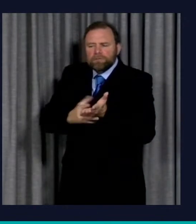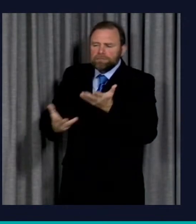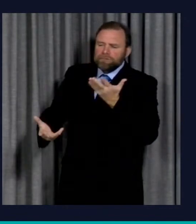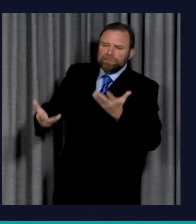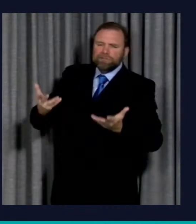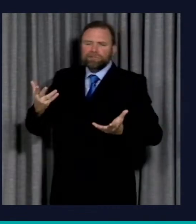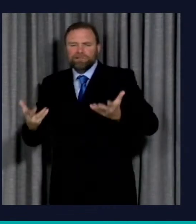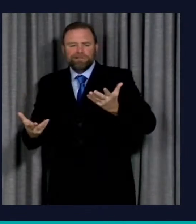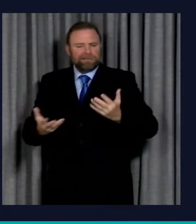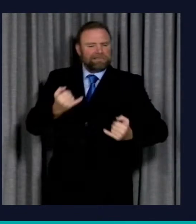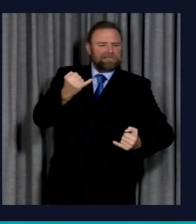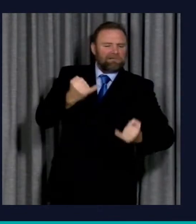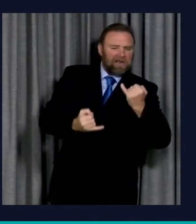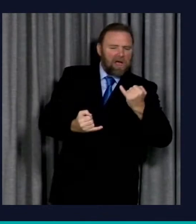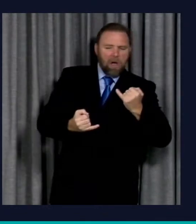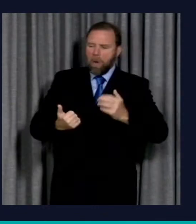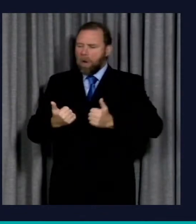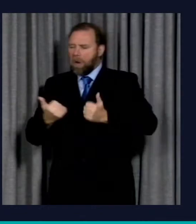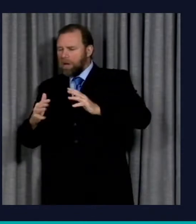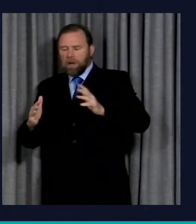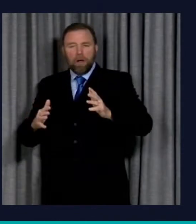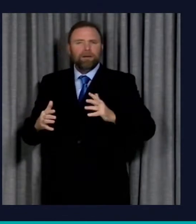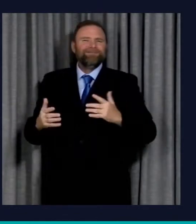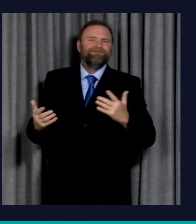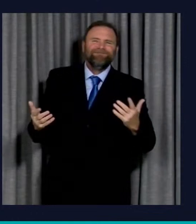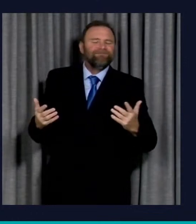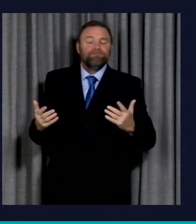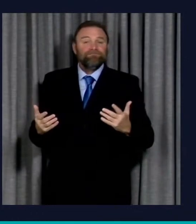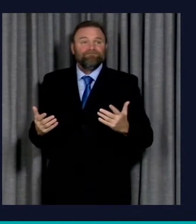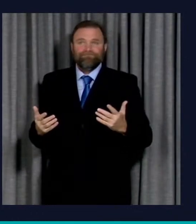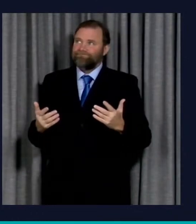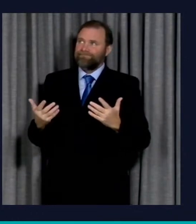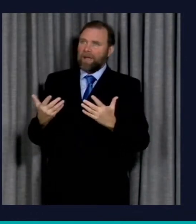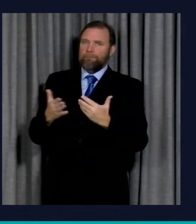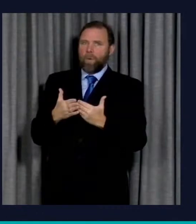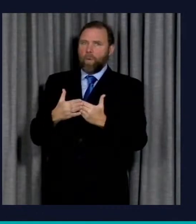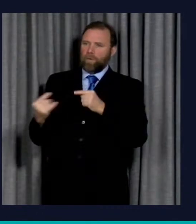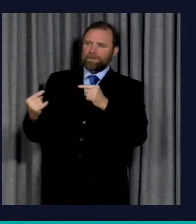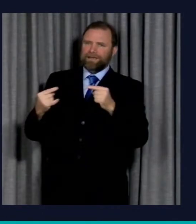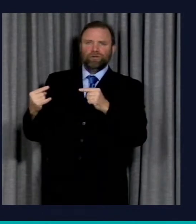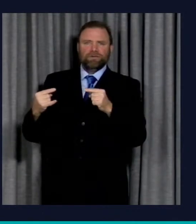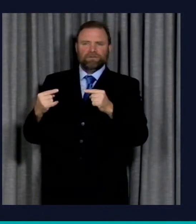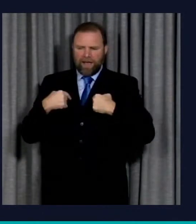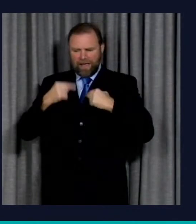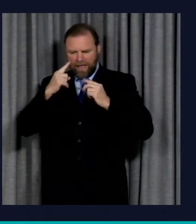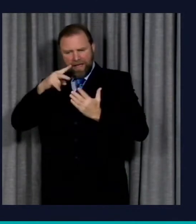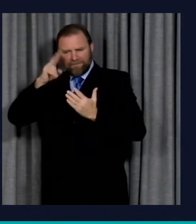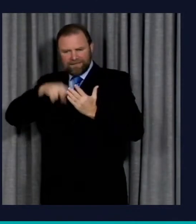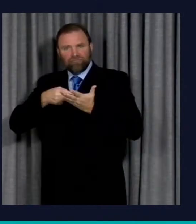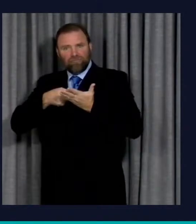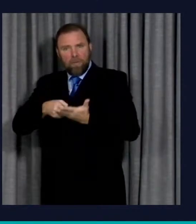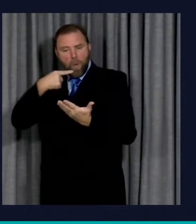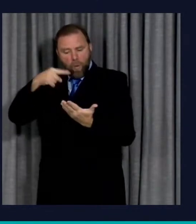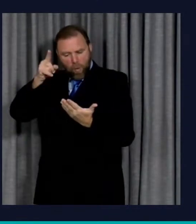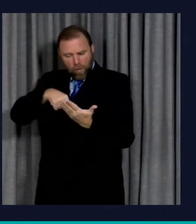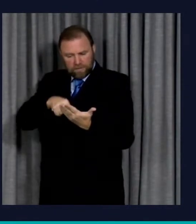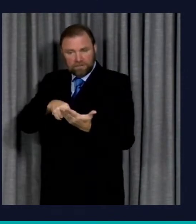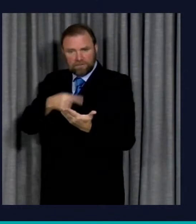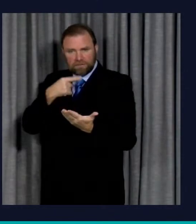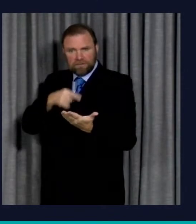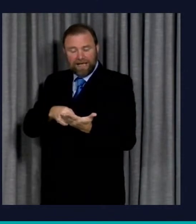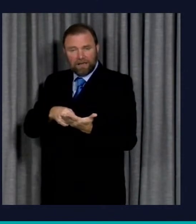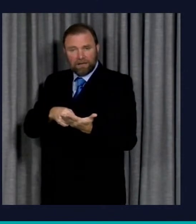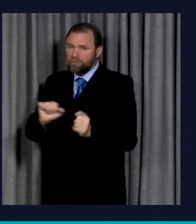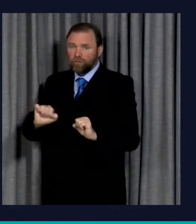than the headlines of the Health Protection Agency's report that I have seen. The detail that I have seen